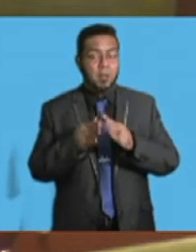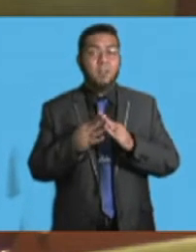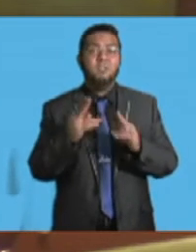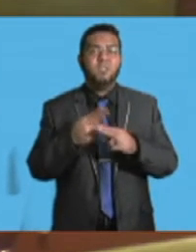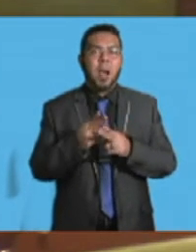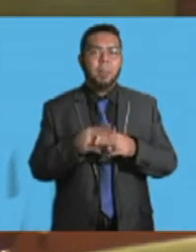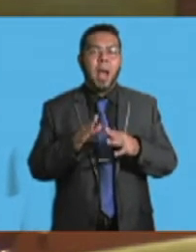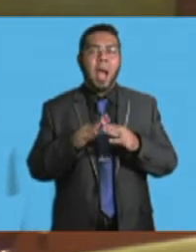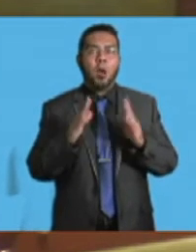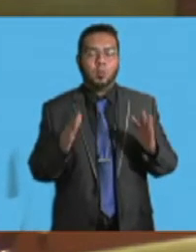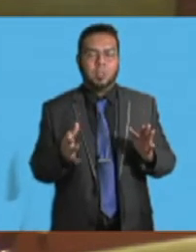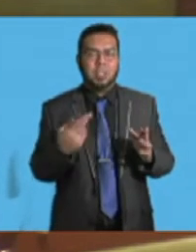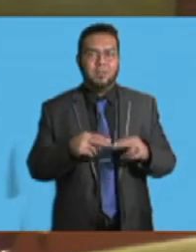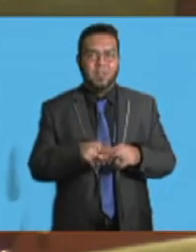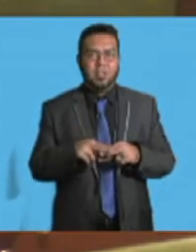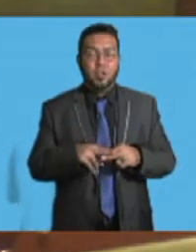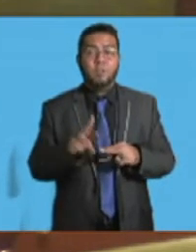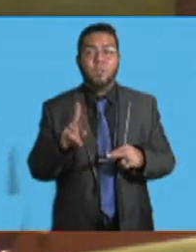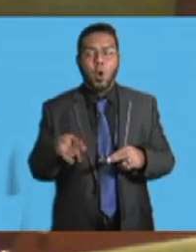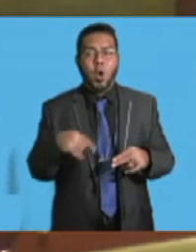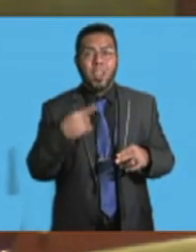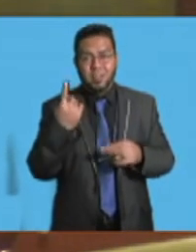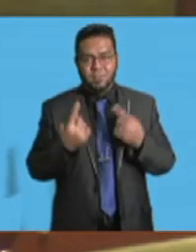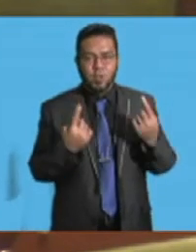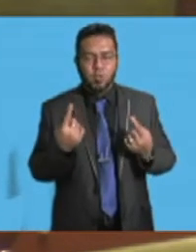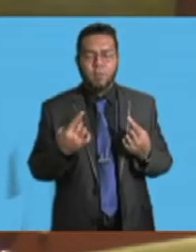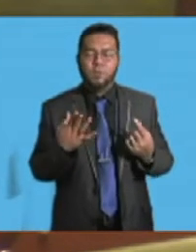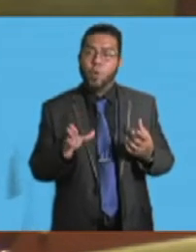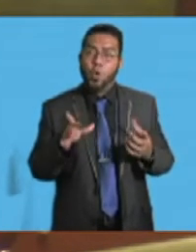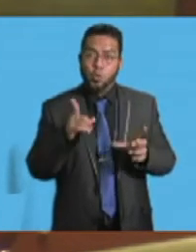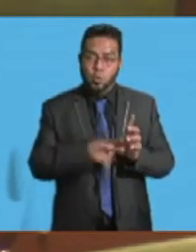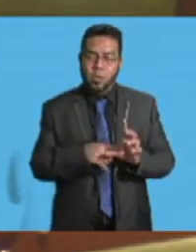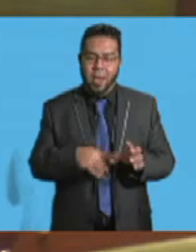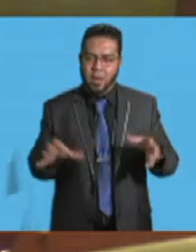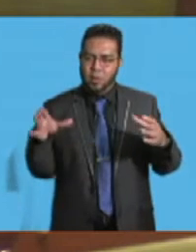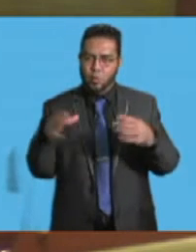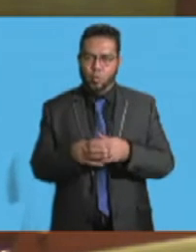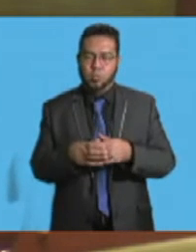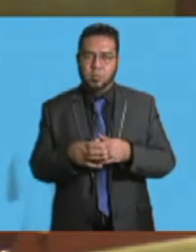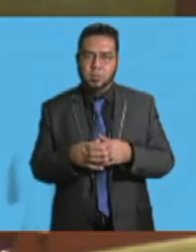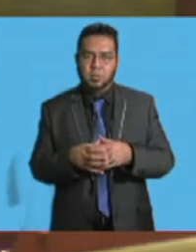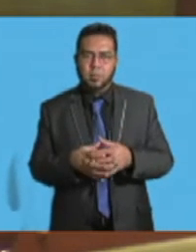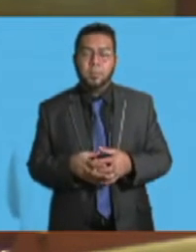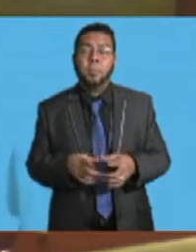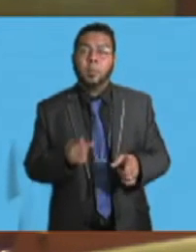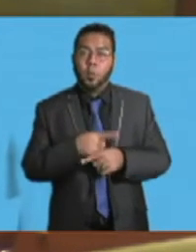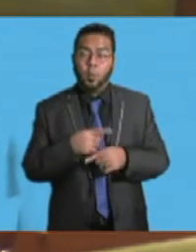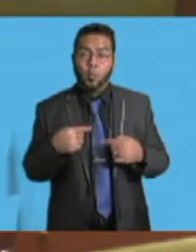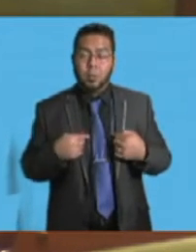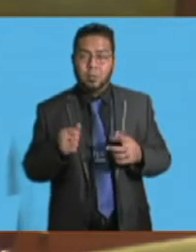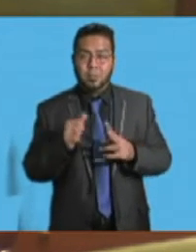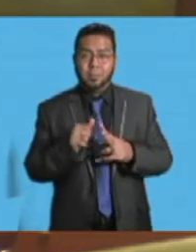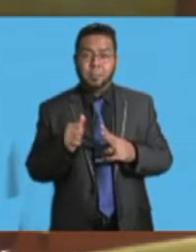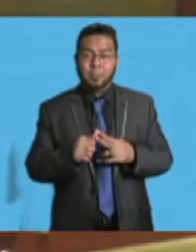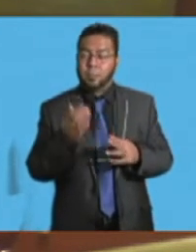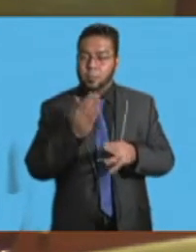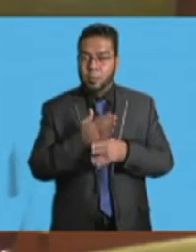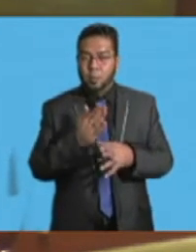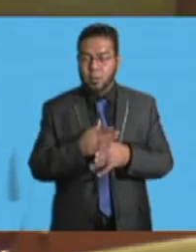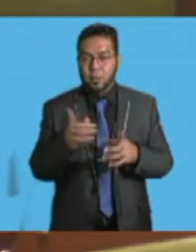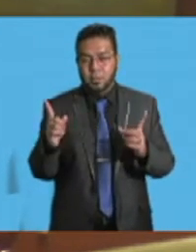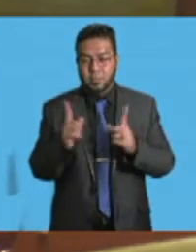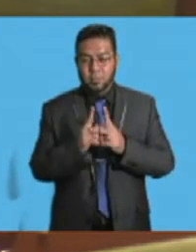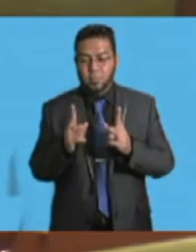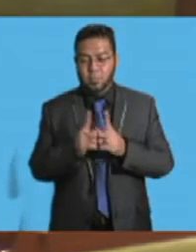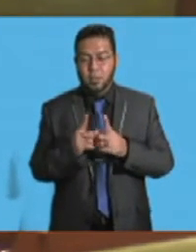farmhouses throughout Fiji for individuals, youth, and cluster groups. And we will also be working closely with the